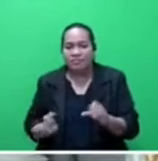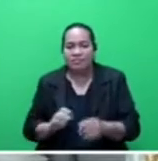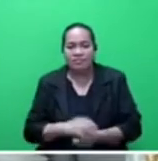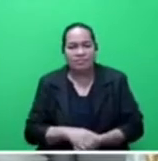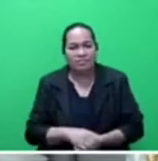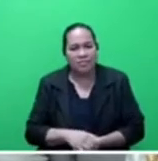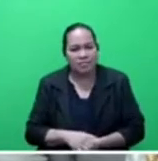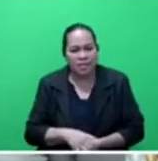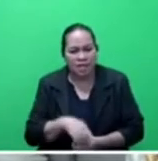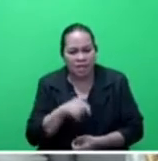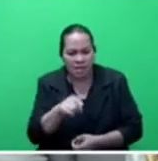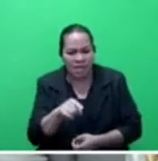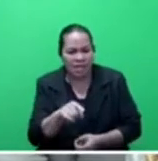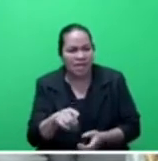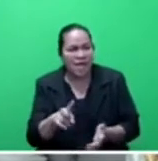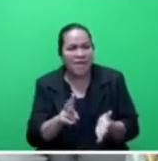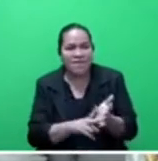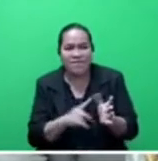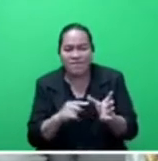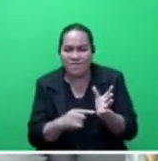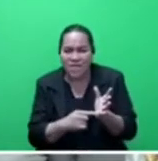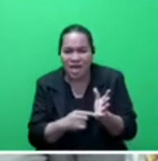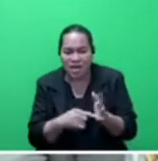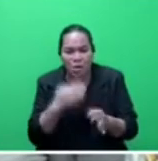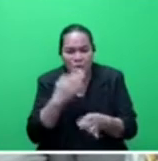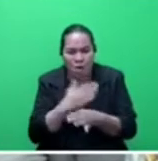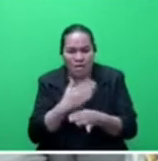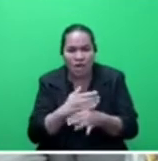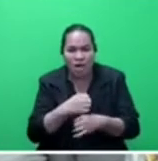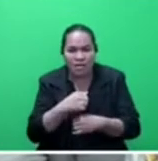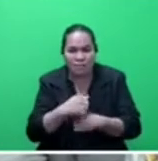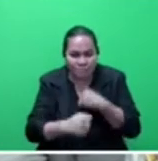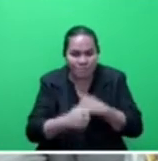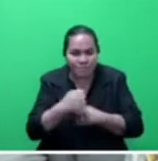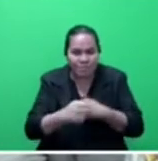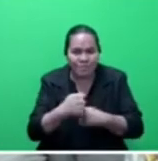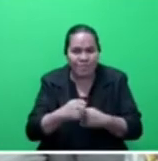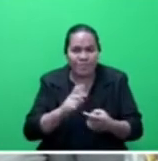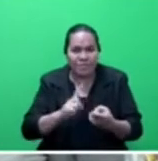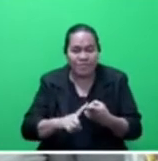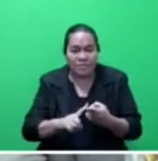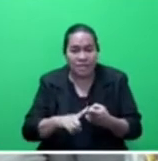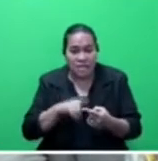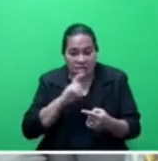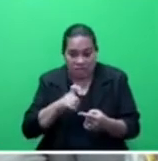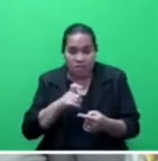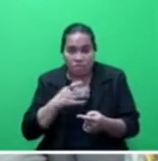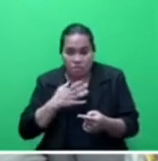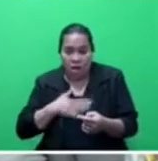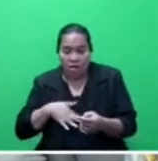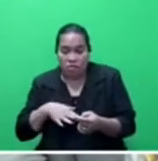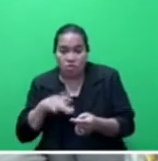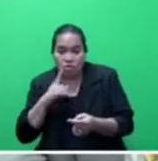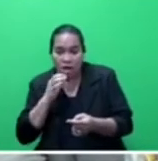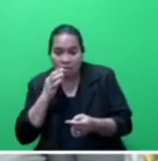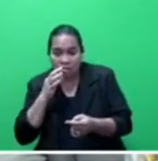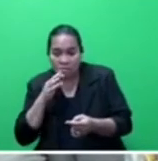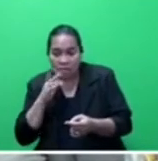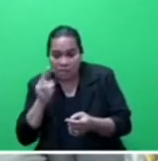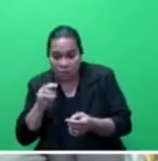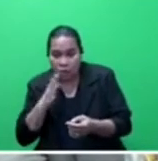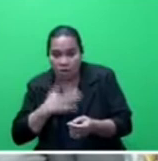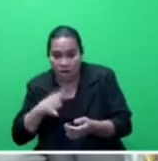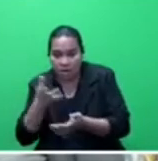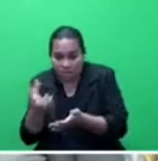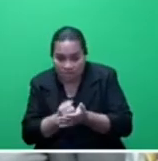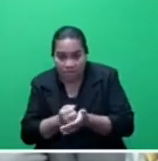Speaker, VAT works on a credit offset mechanism. If you claim VAT on the expenses on purchase of goods,